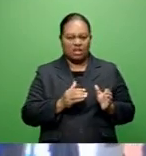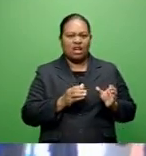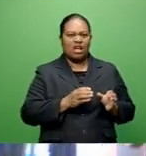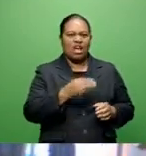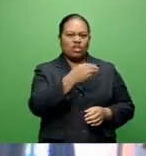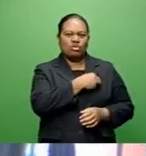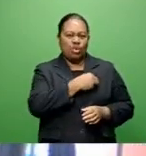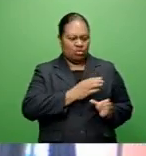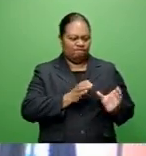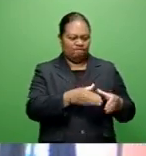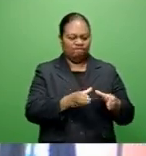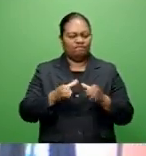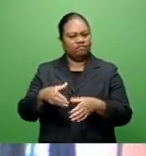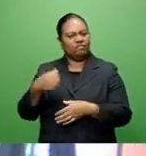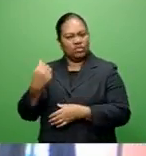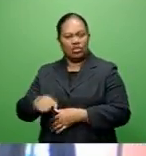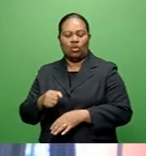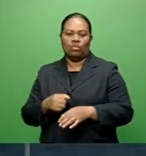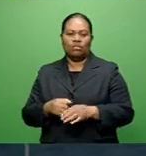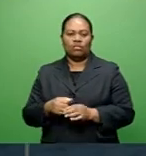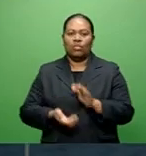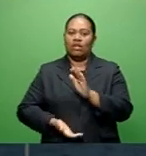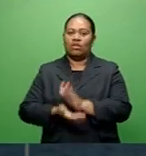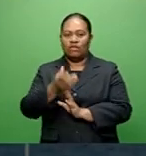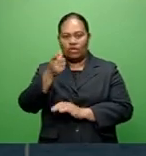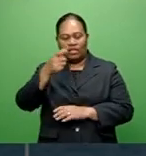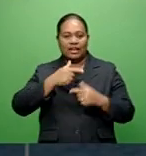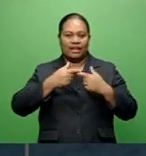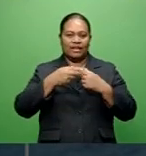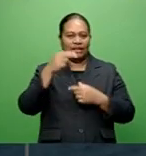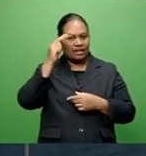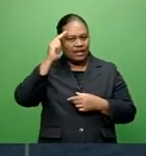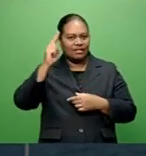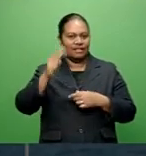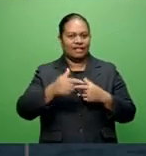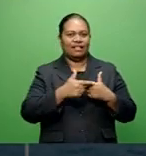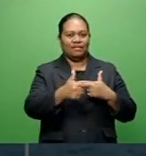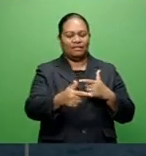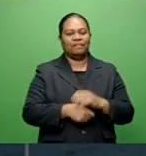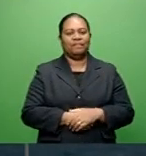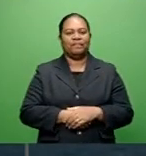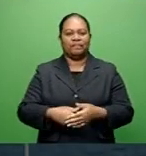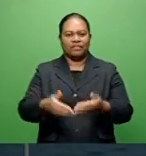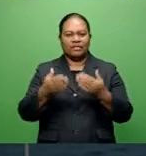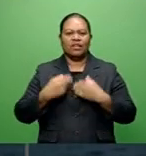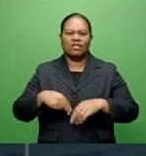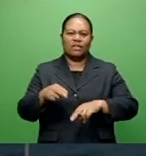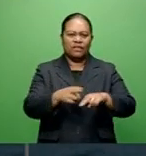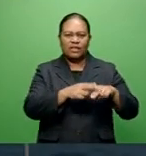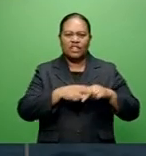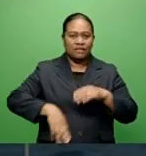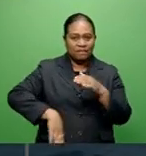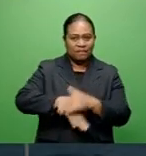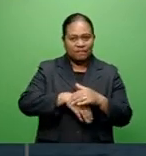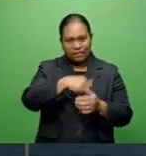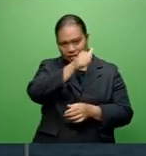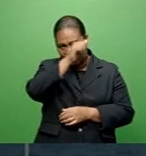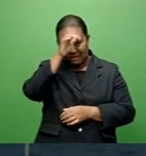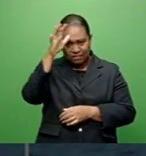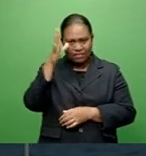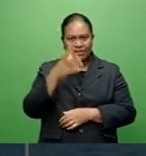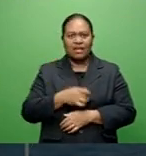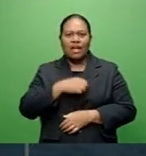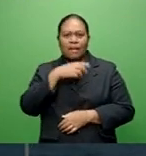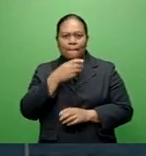step forward to play in the national league. Fiji football star Roy Krishna continued his goal-scoring